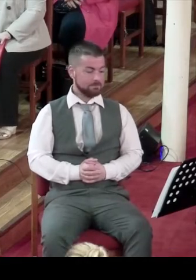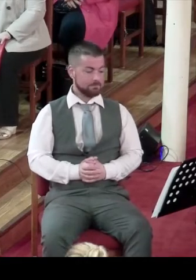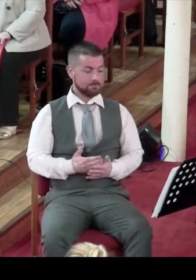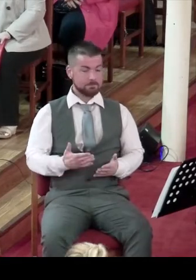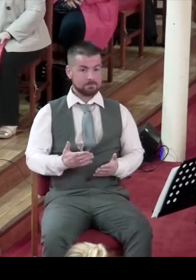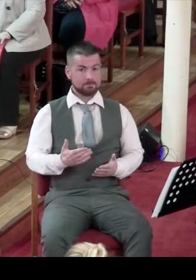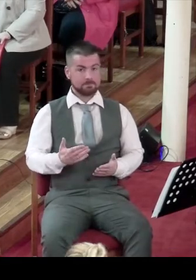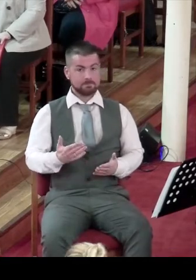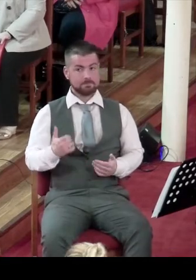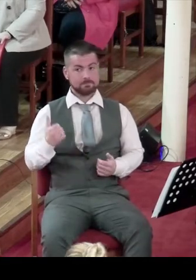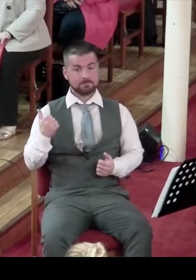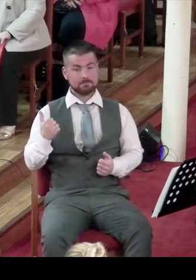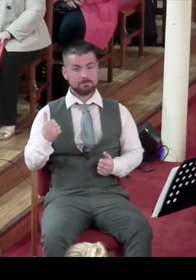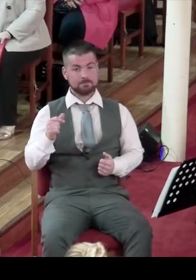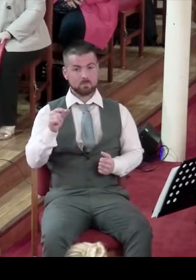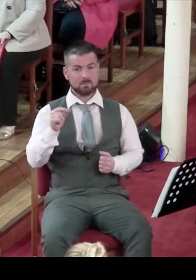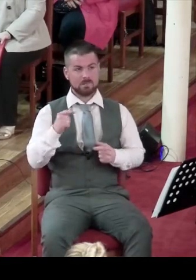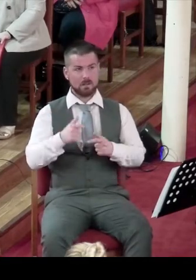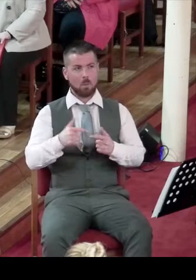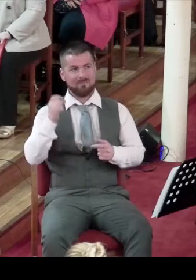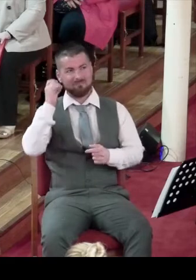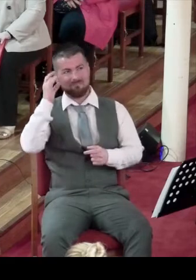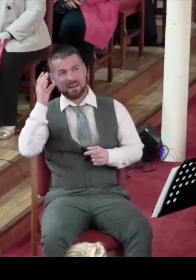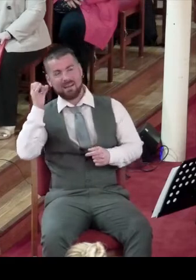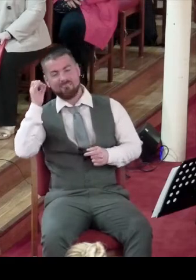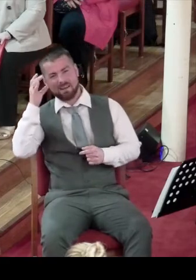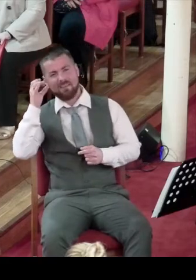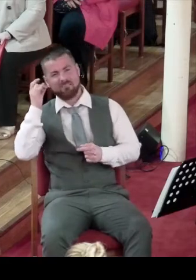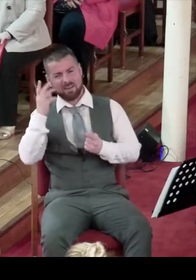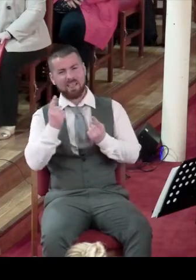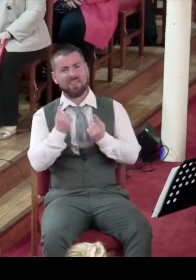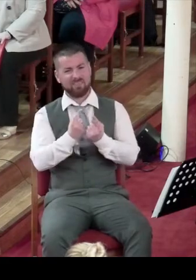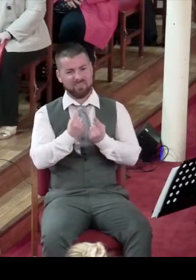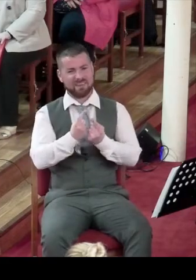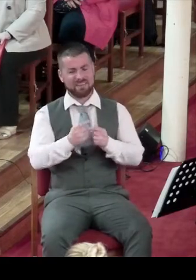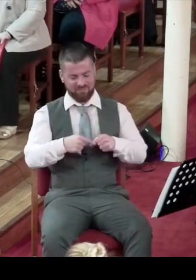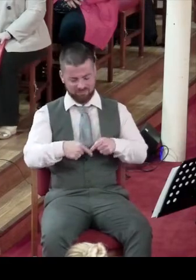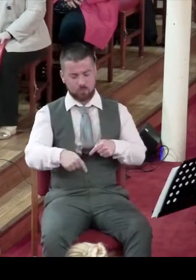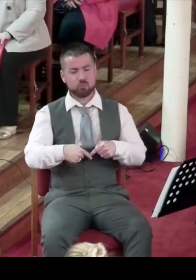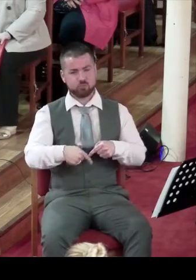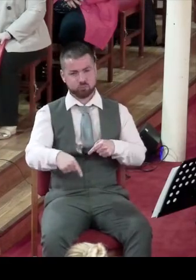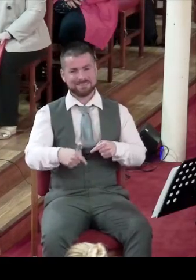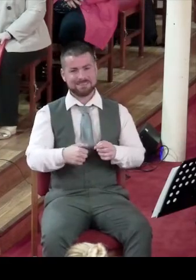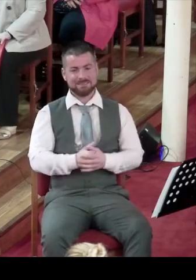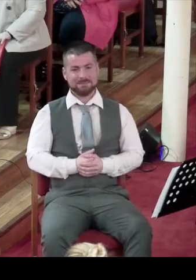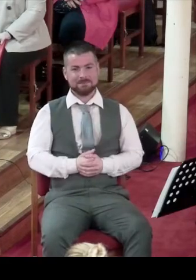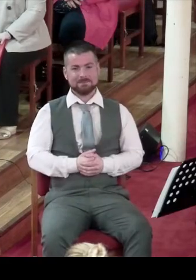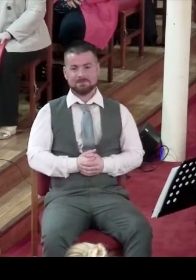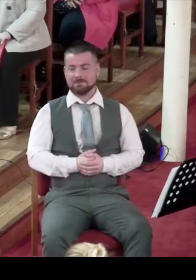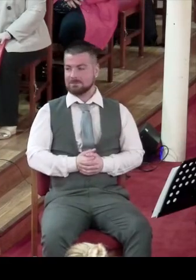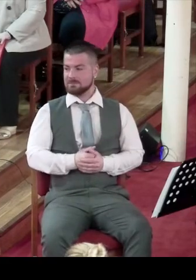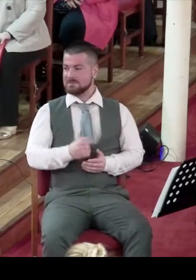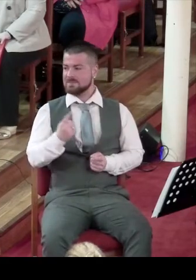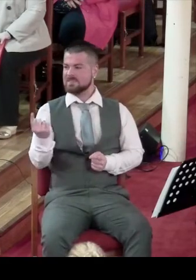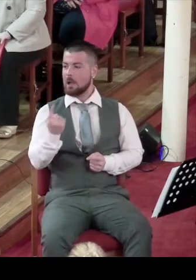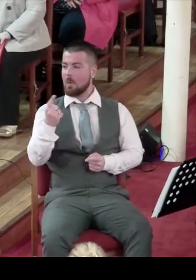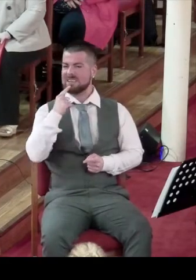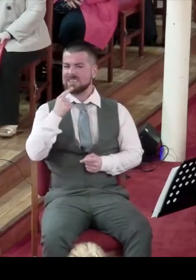I'm a wee bit kind of forgetting things. So a wee bit more than normal even. Who said that's